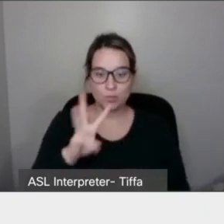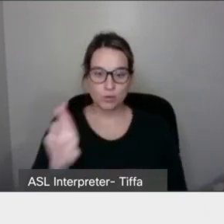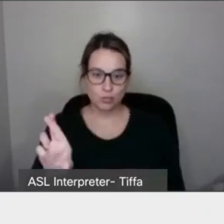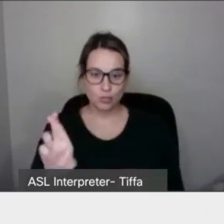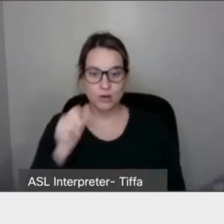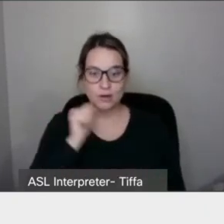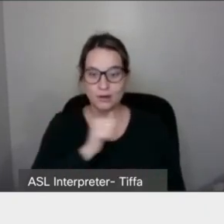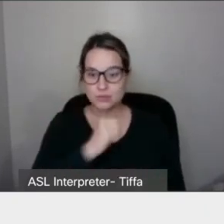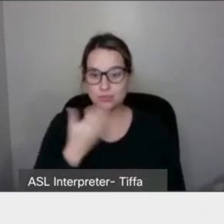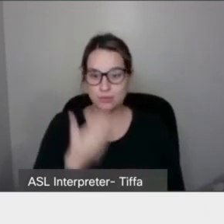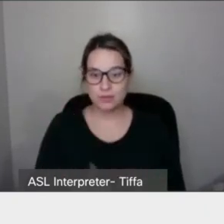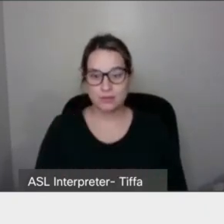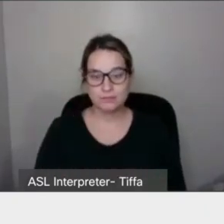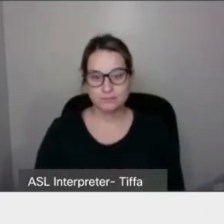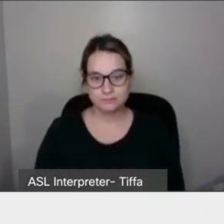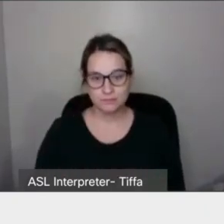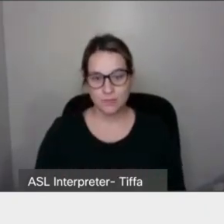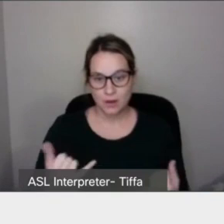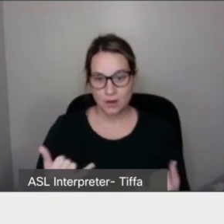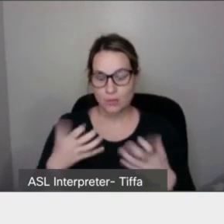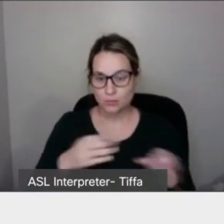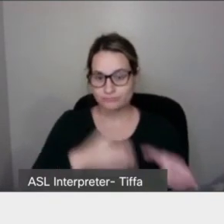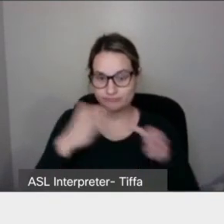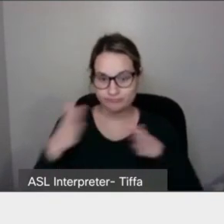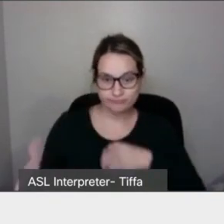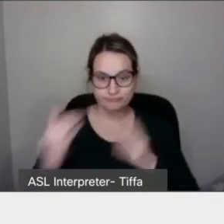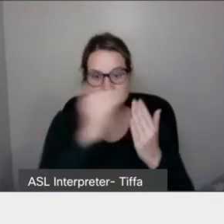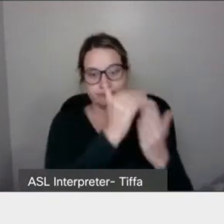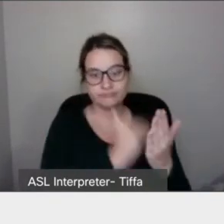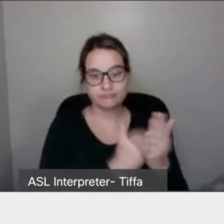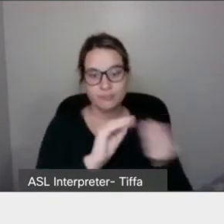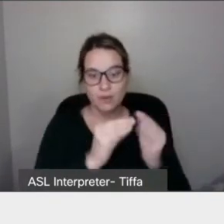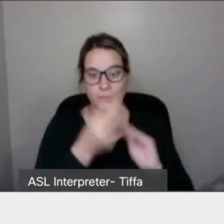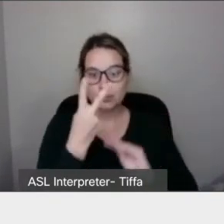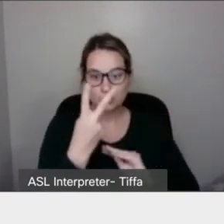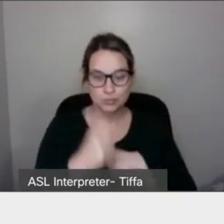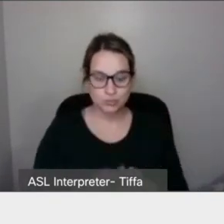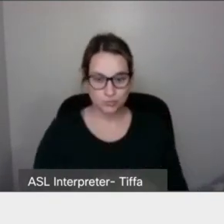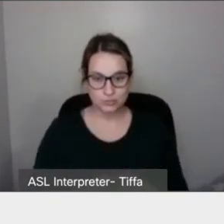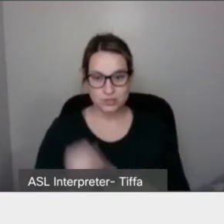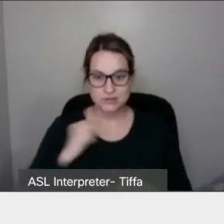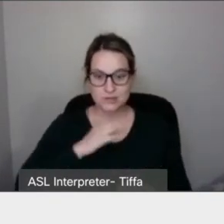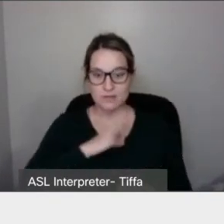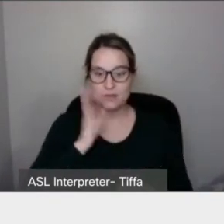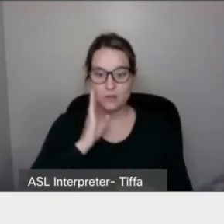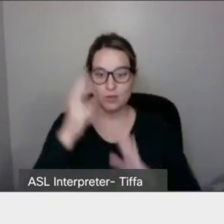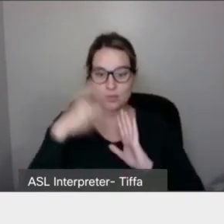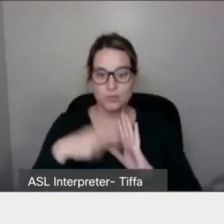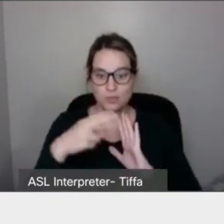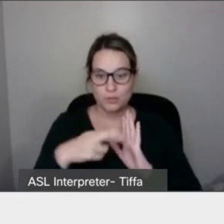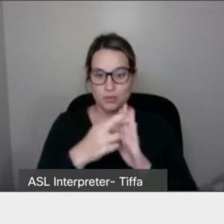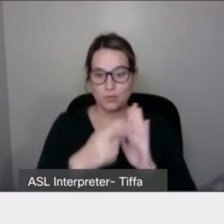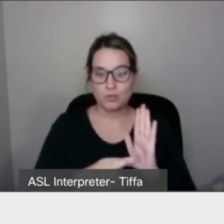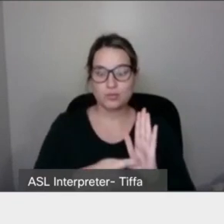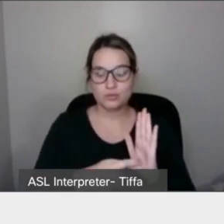you. Now I'd like to move on to item number two on the agenda, and staff will read the rules of the